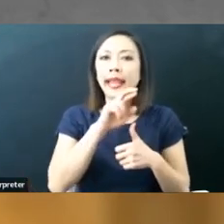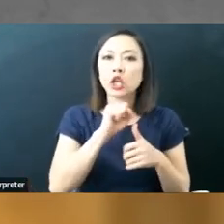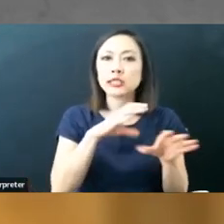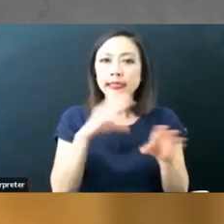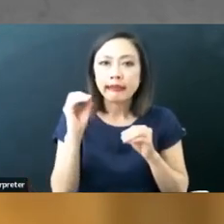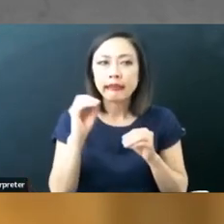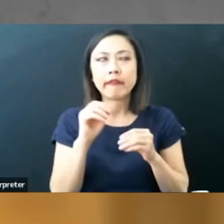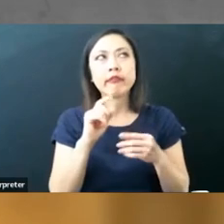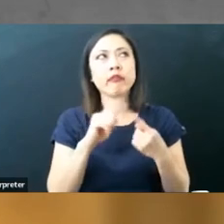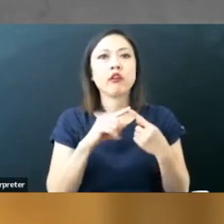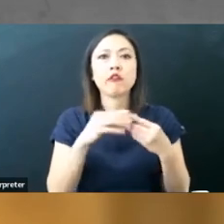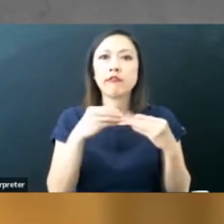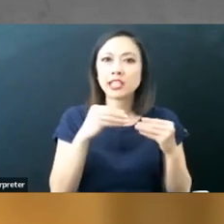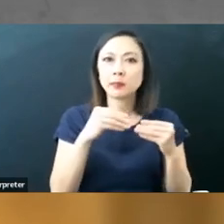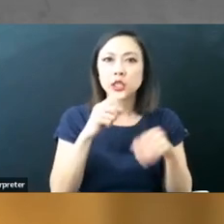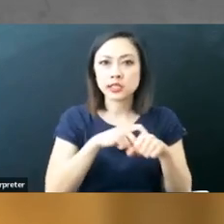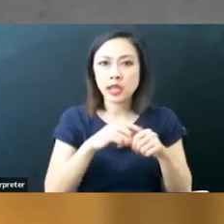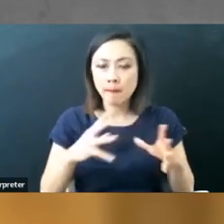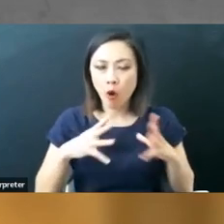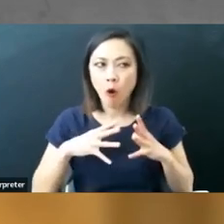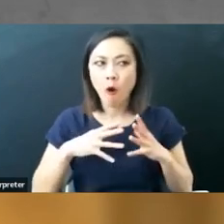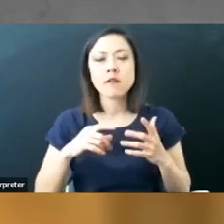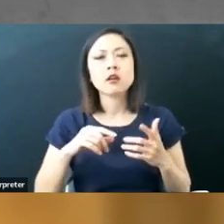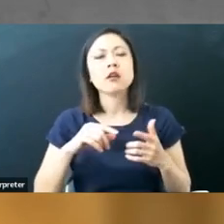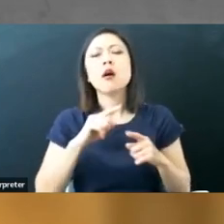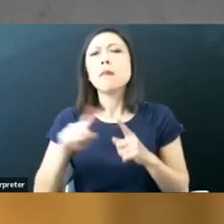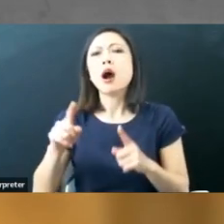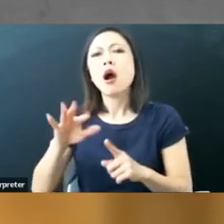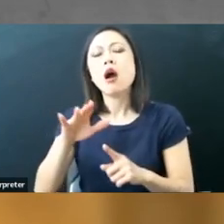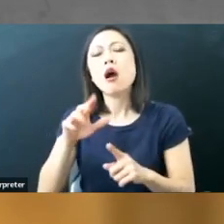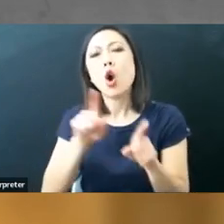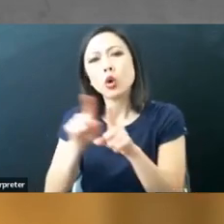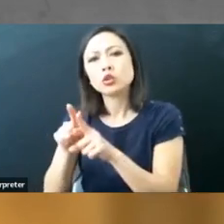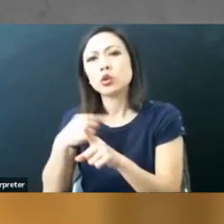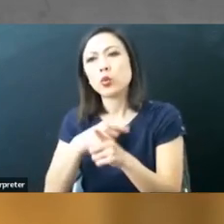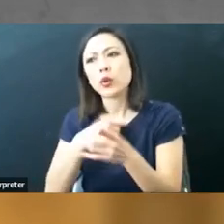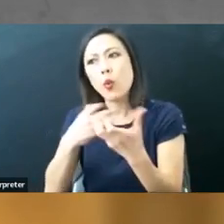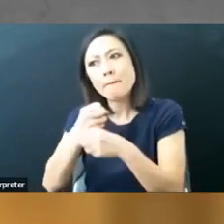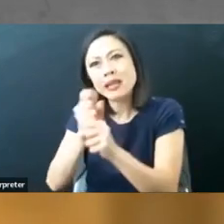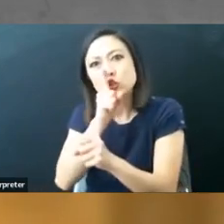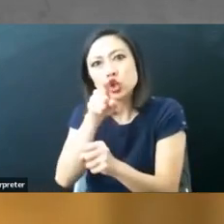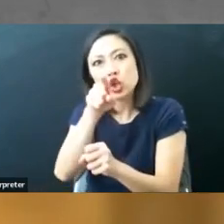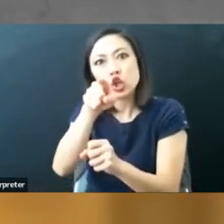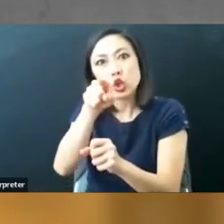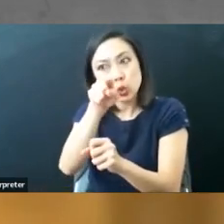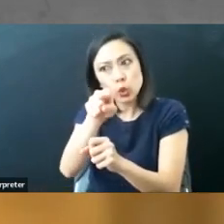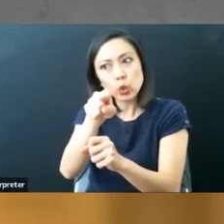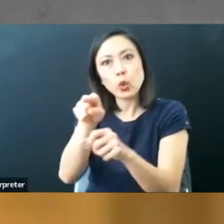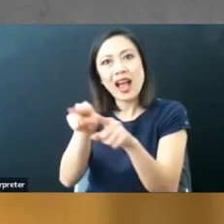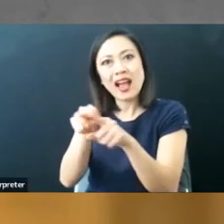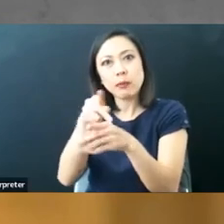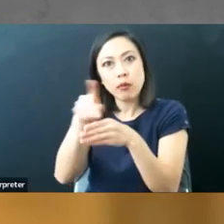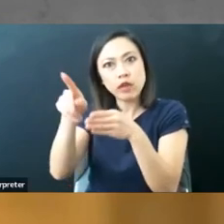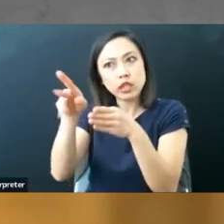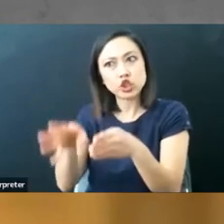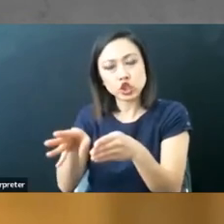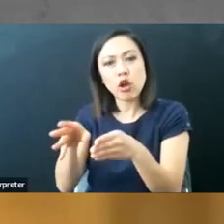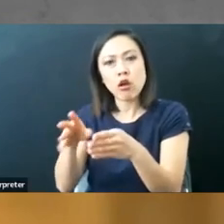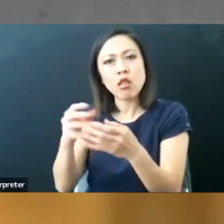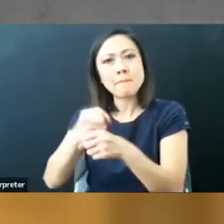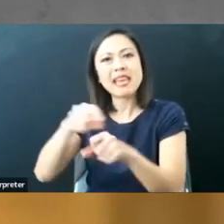you want to do it, but also make it really clear, we want you as a professional long-term. We know this is hard. The number of times I